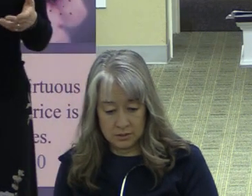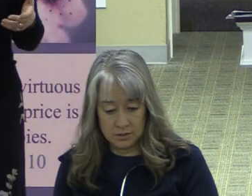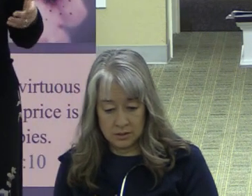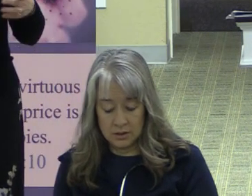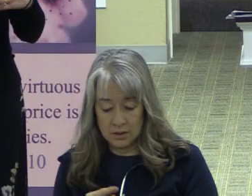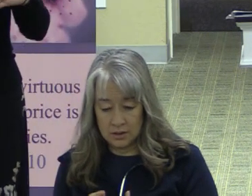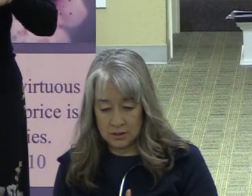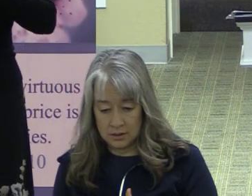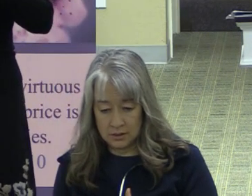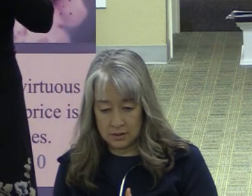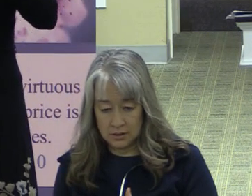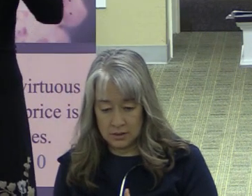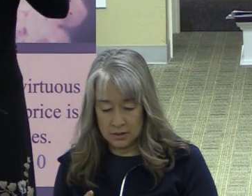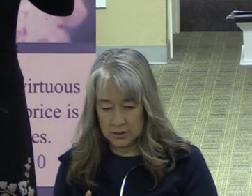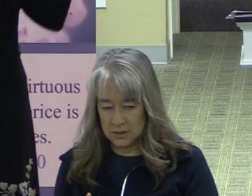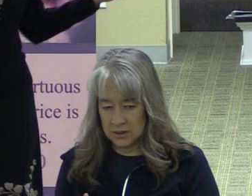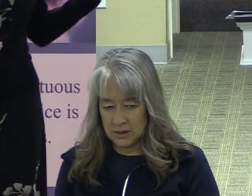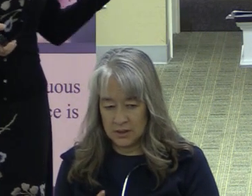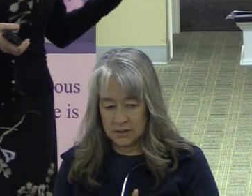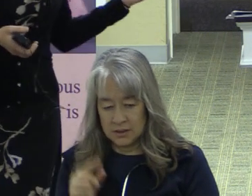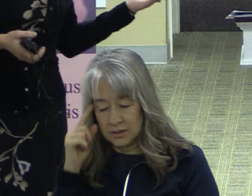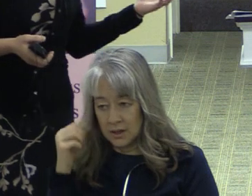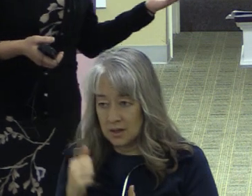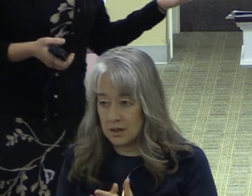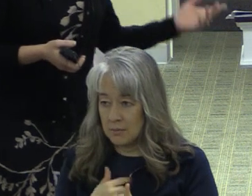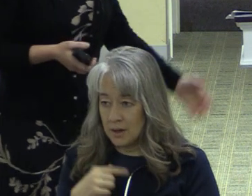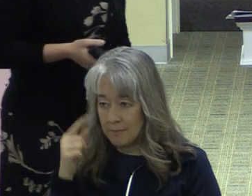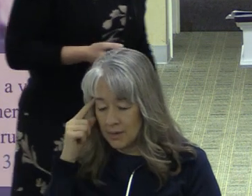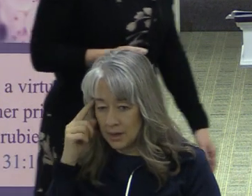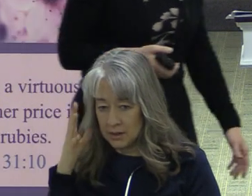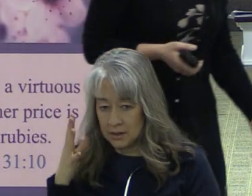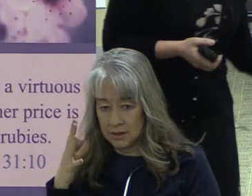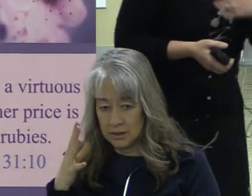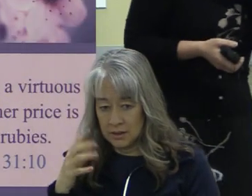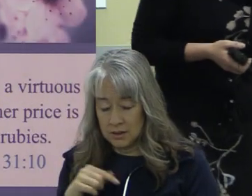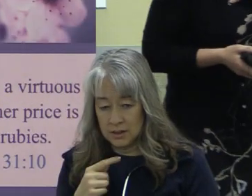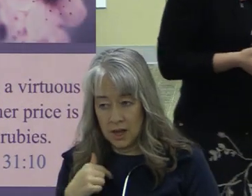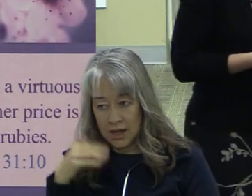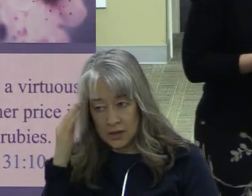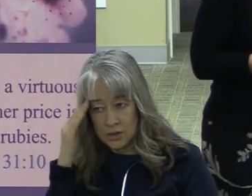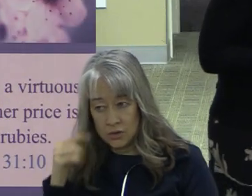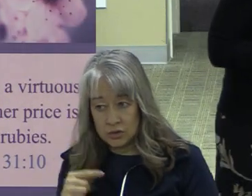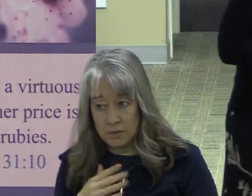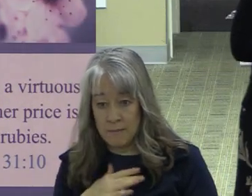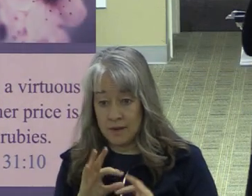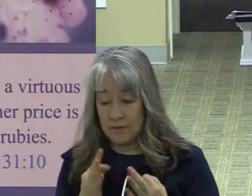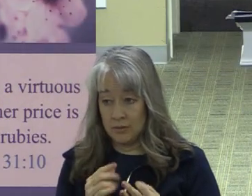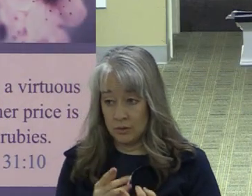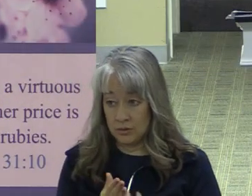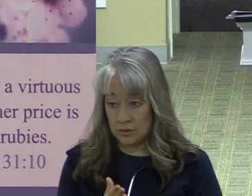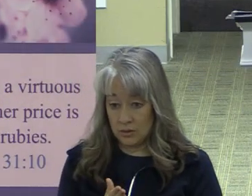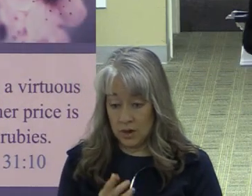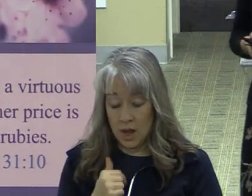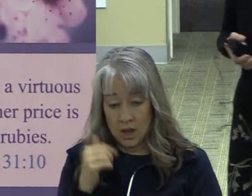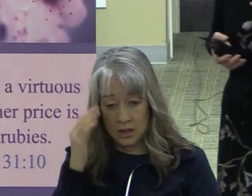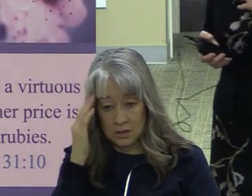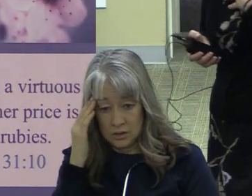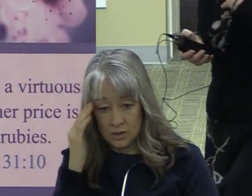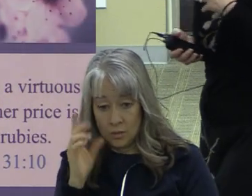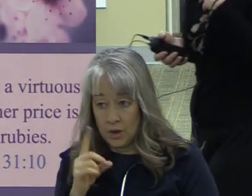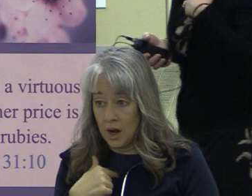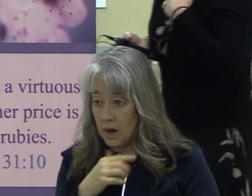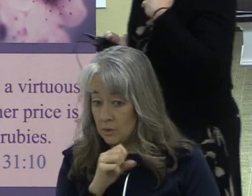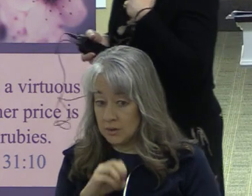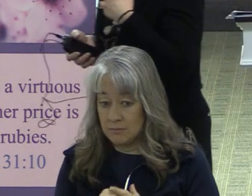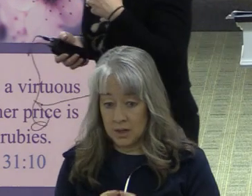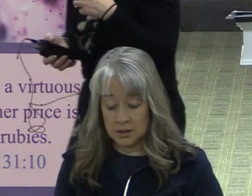And then it's like this thought came into my mind, and I said, I knew the struggles my family was going through. I knew where I